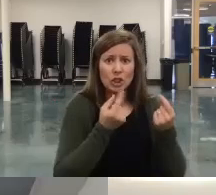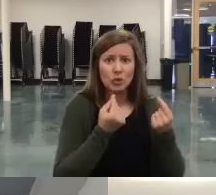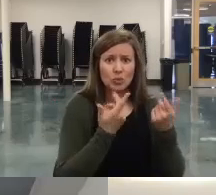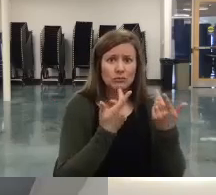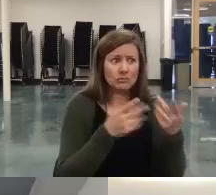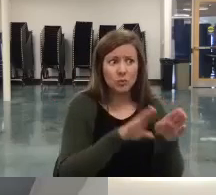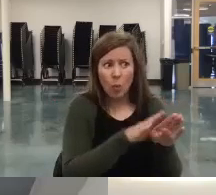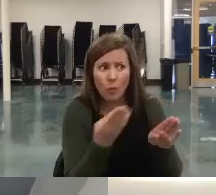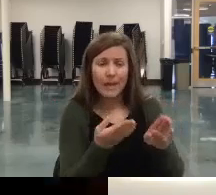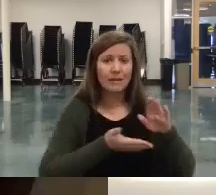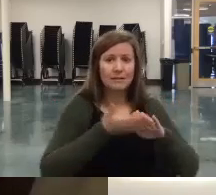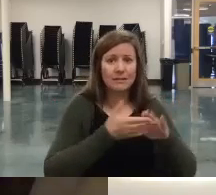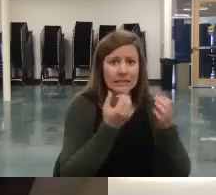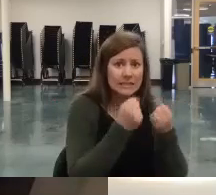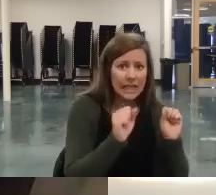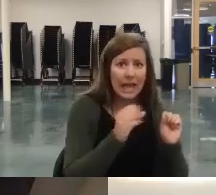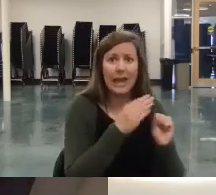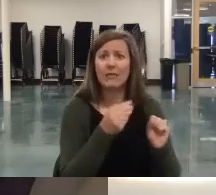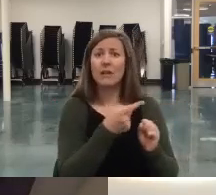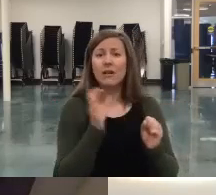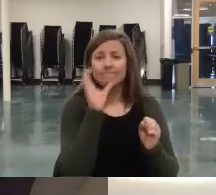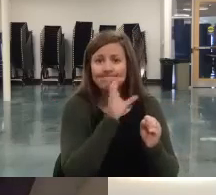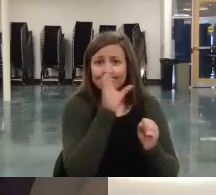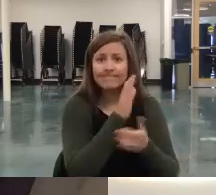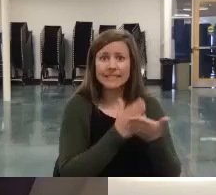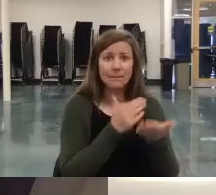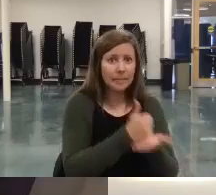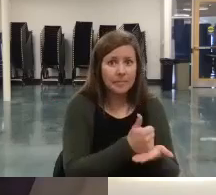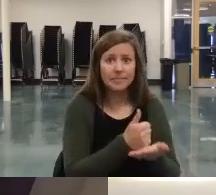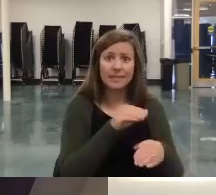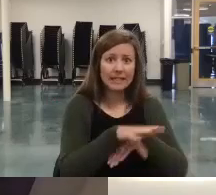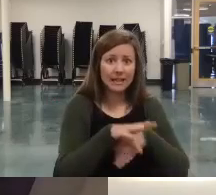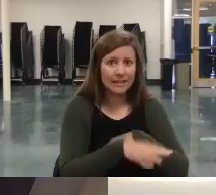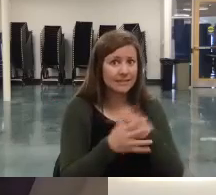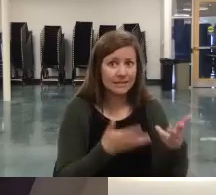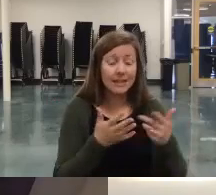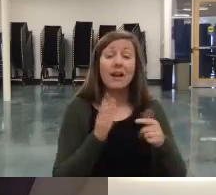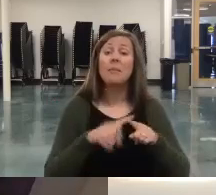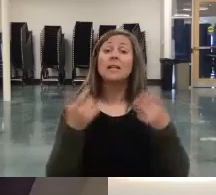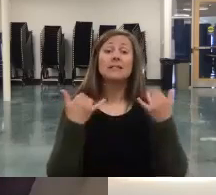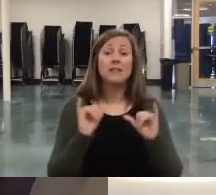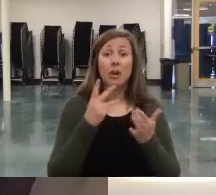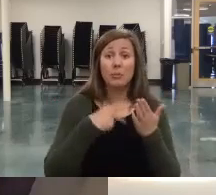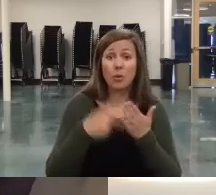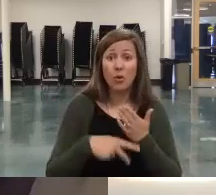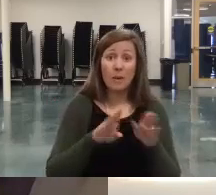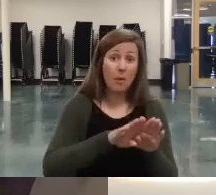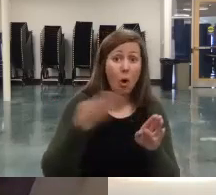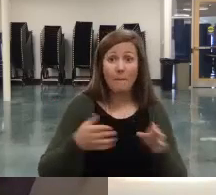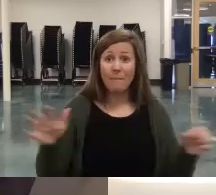and operate safely and are looking for guidance and so on and so forth. But nonetheless, none of those programs should be opening at their